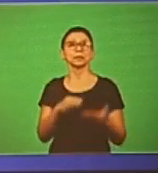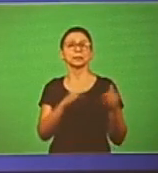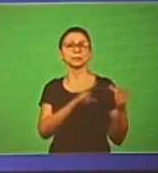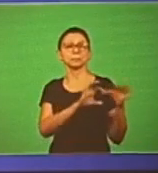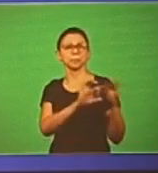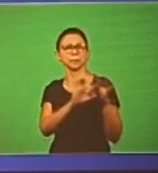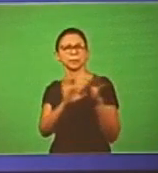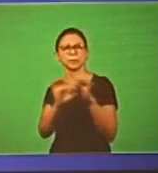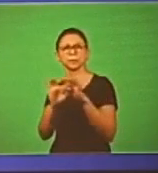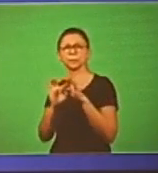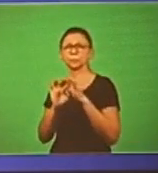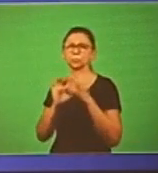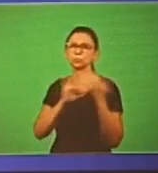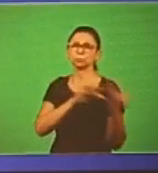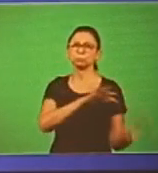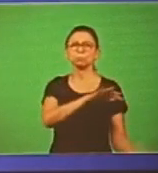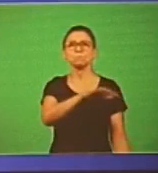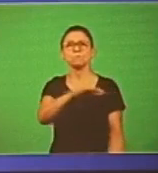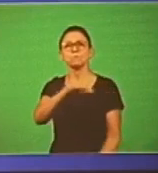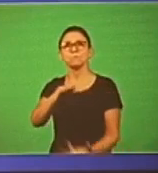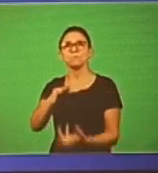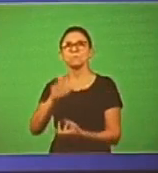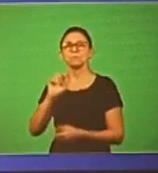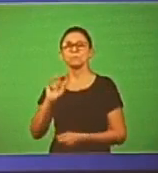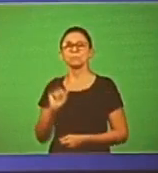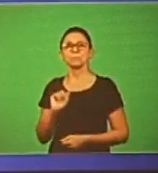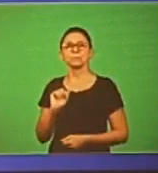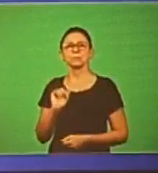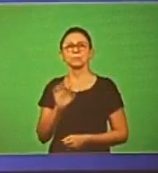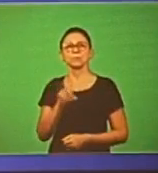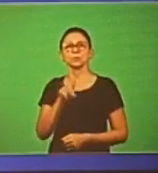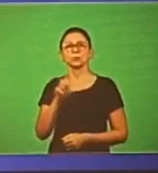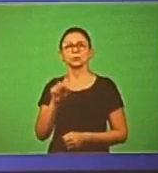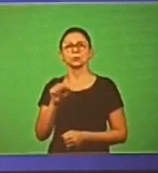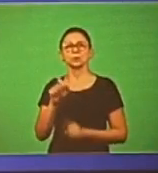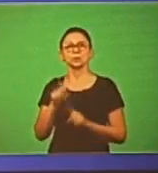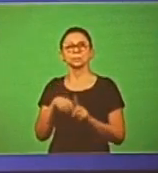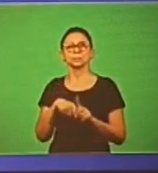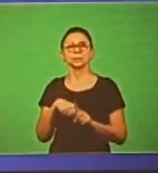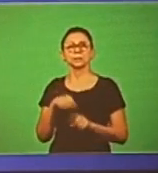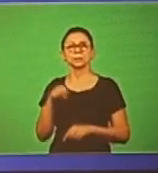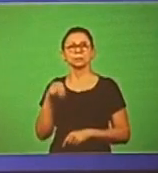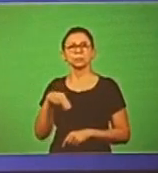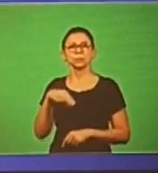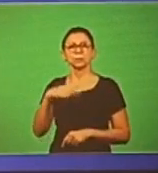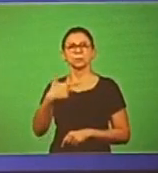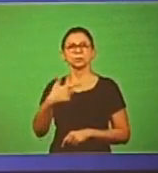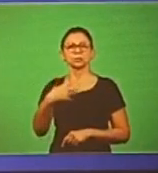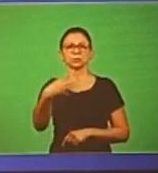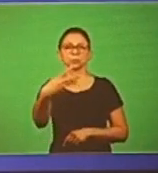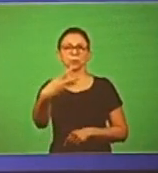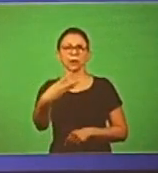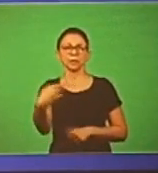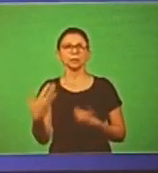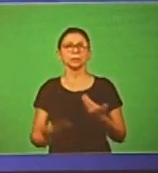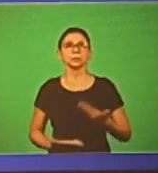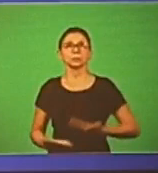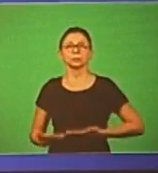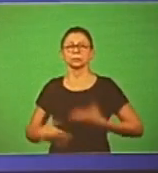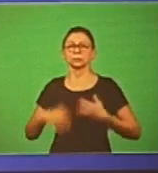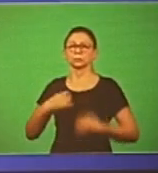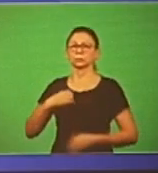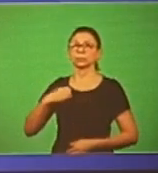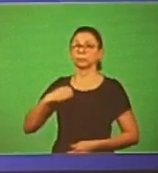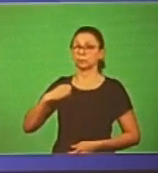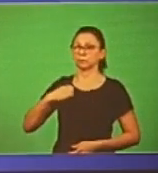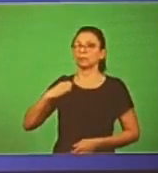linked to us all around the planet on this coming November 24th. There's a group of